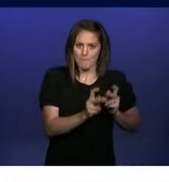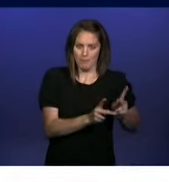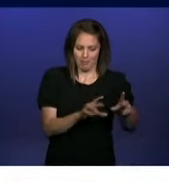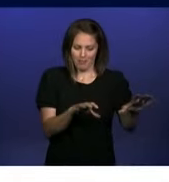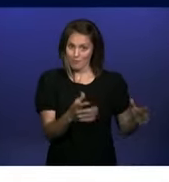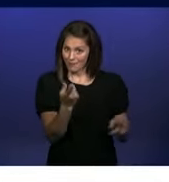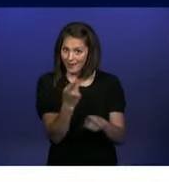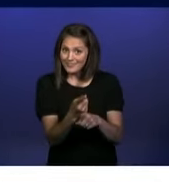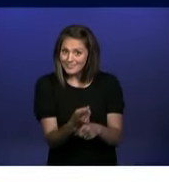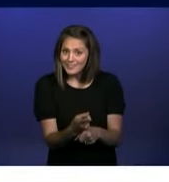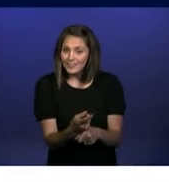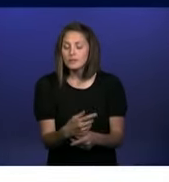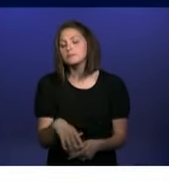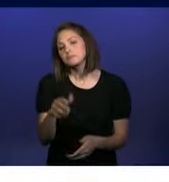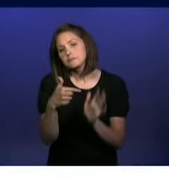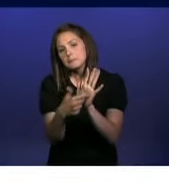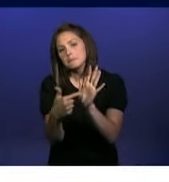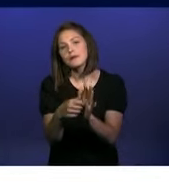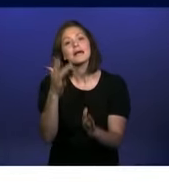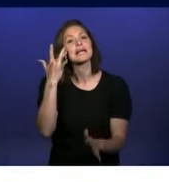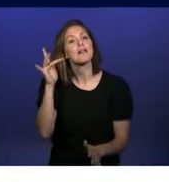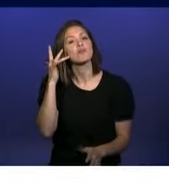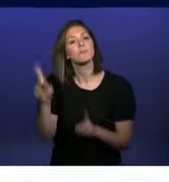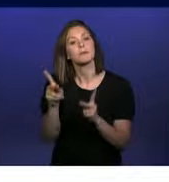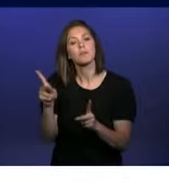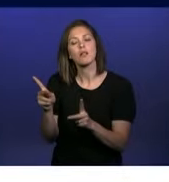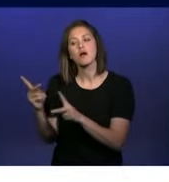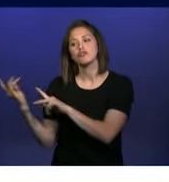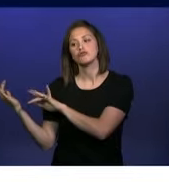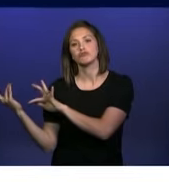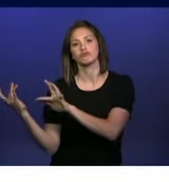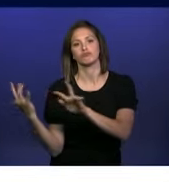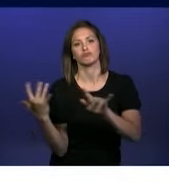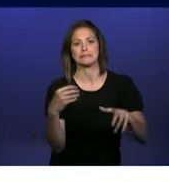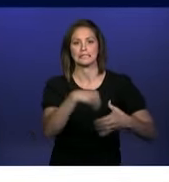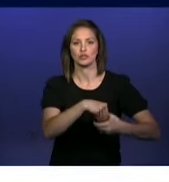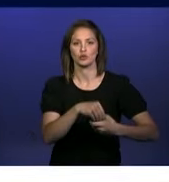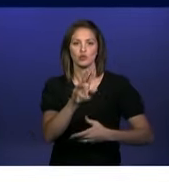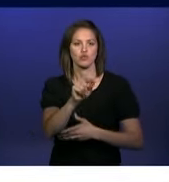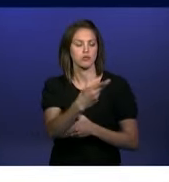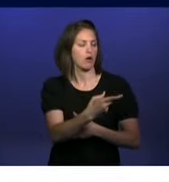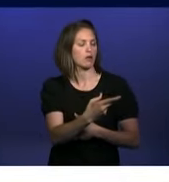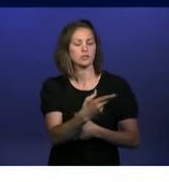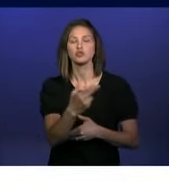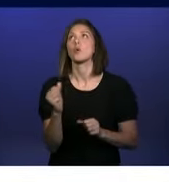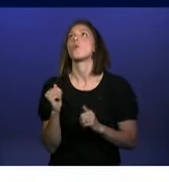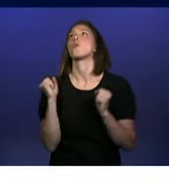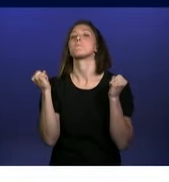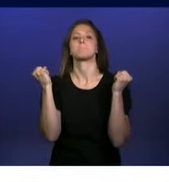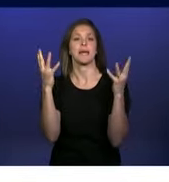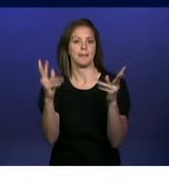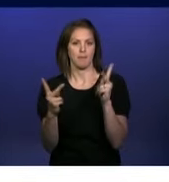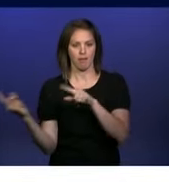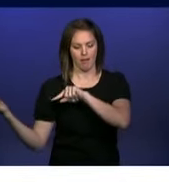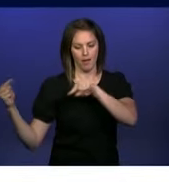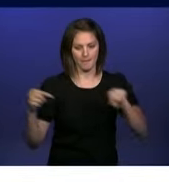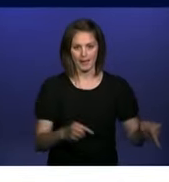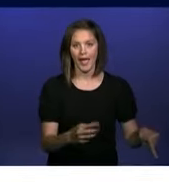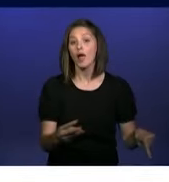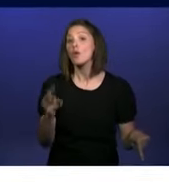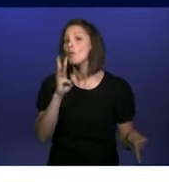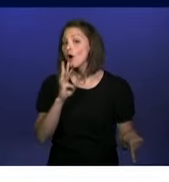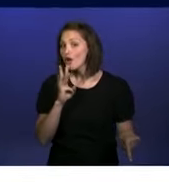So Californians are flowing into Utah in record numbers, and the water should follow them with